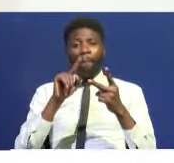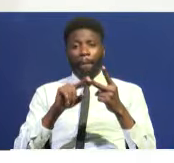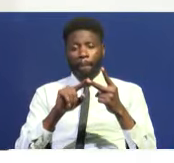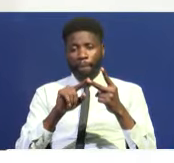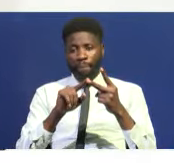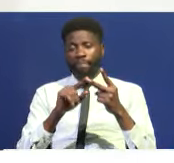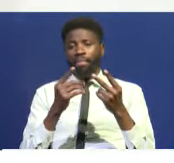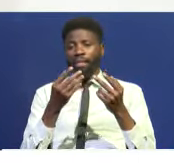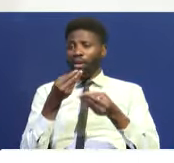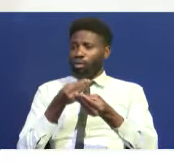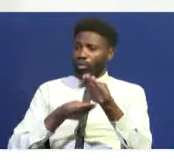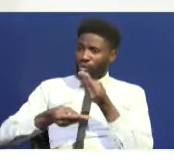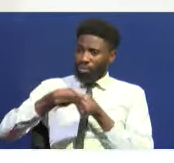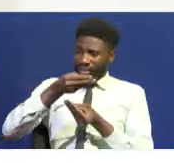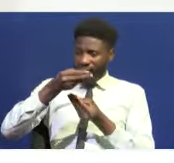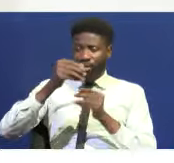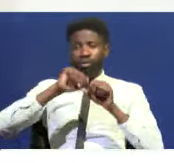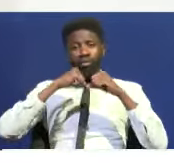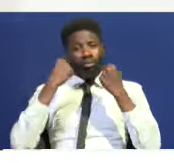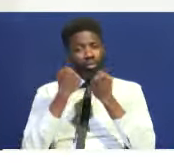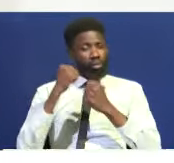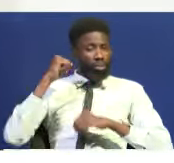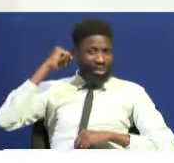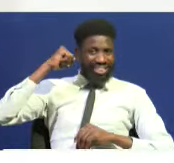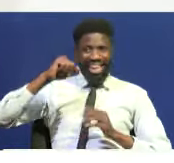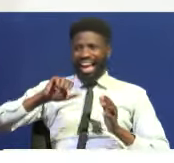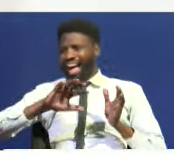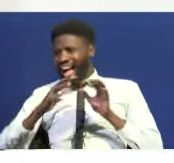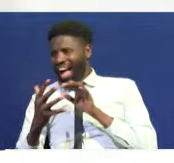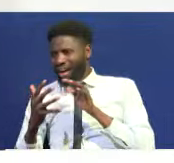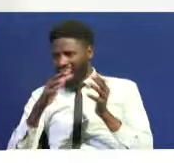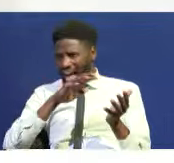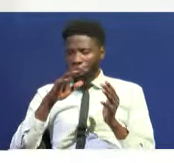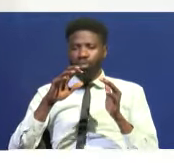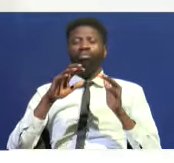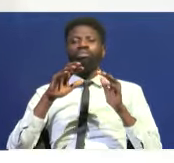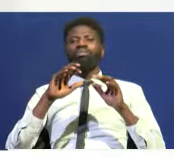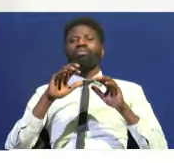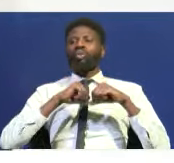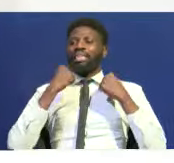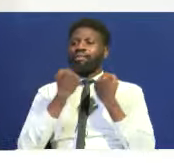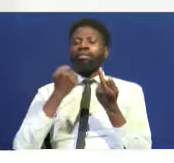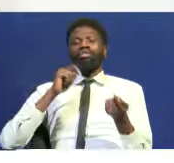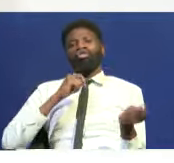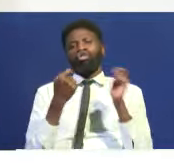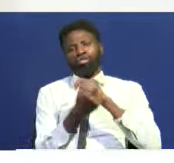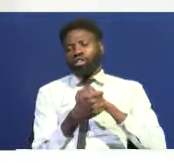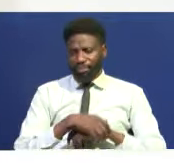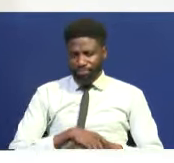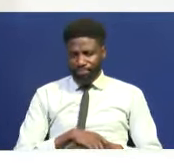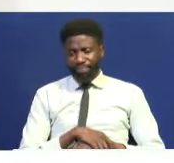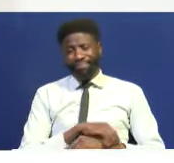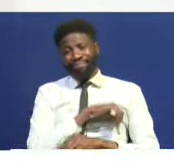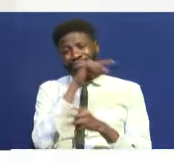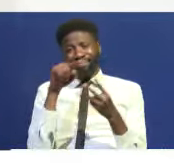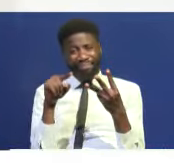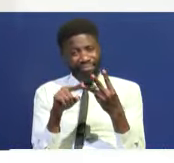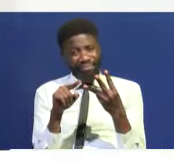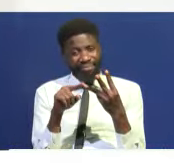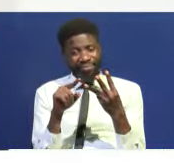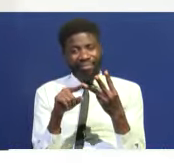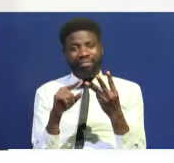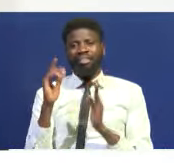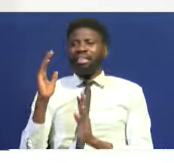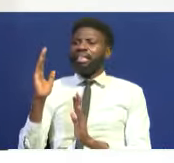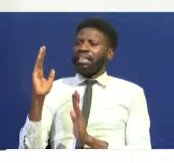economic and socio-political aspects of our society, and also due to dynamic